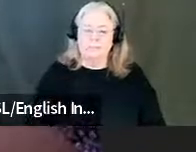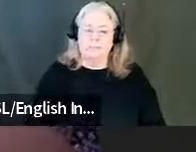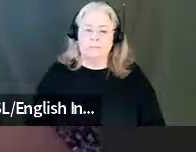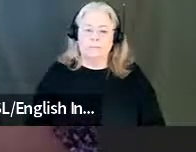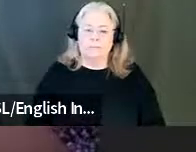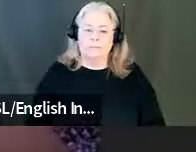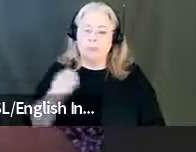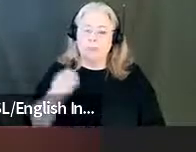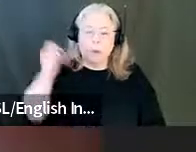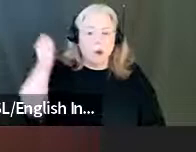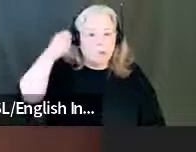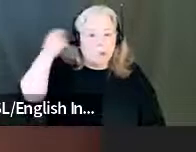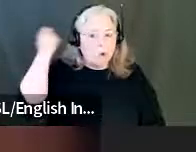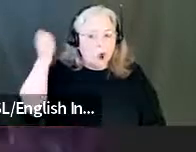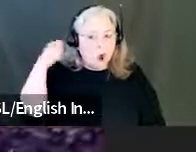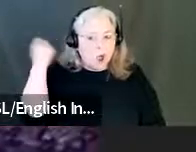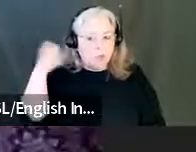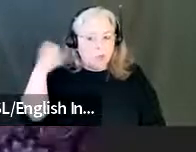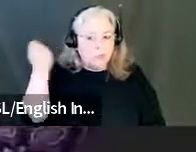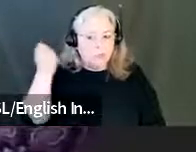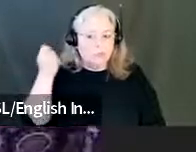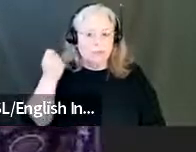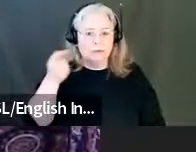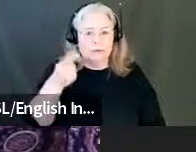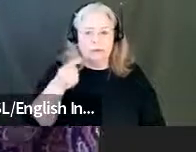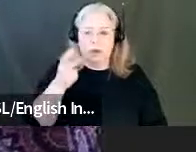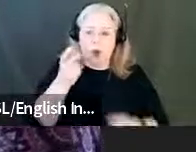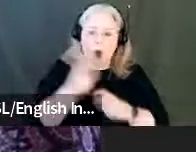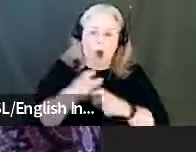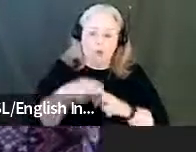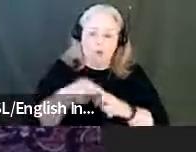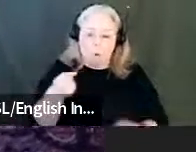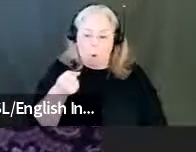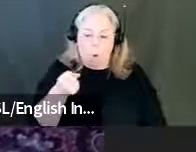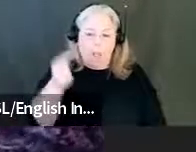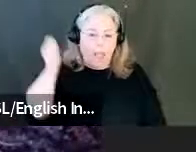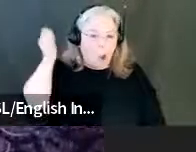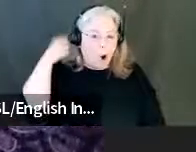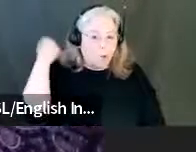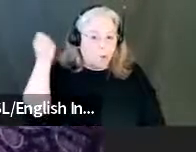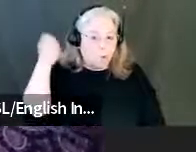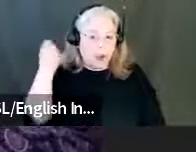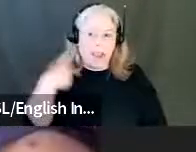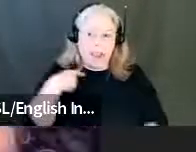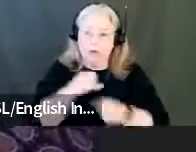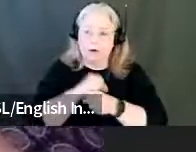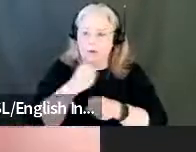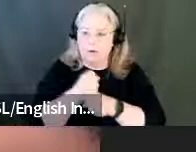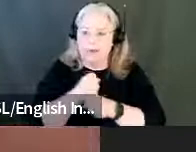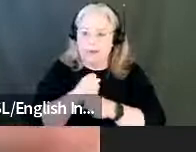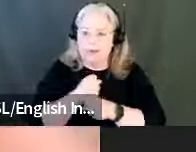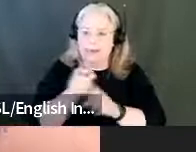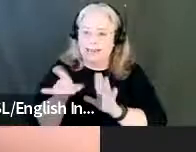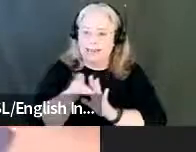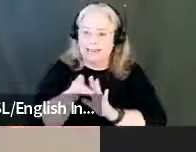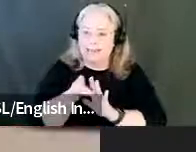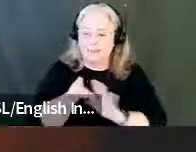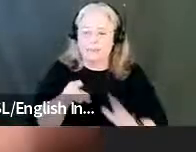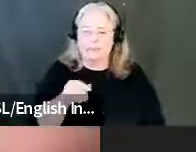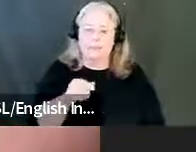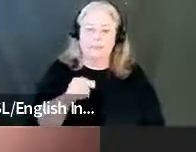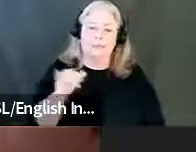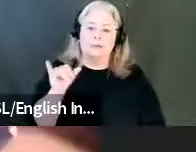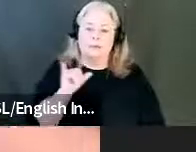put a hairbrush in here. I can create an attachment, like if I have a hard time gripping onto a hairbrush. And then I